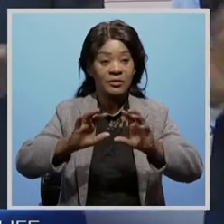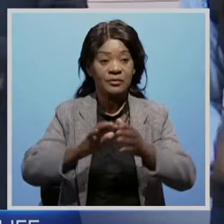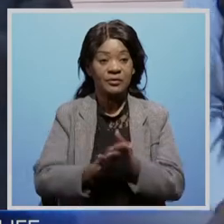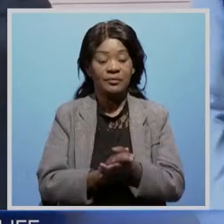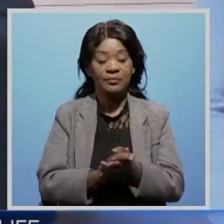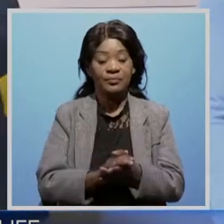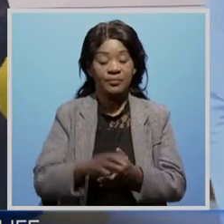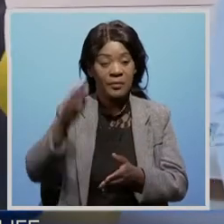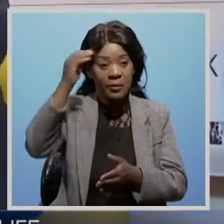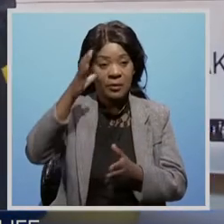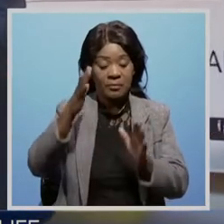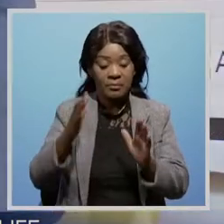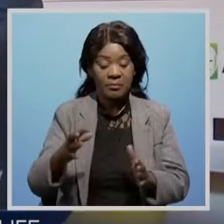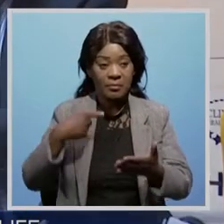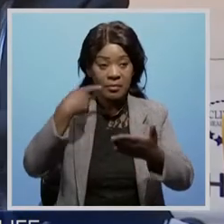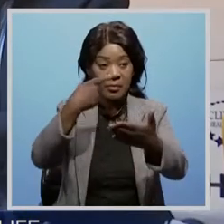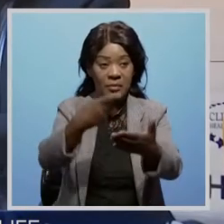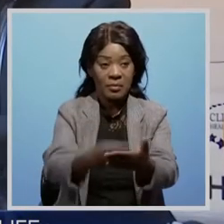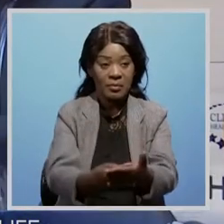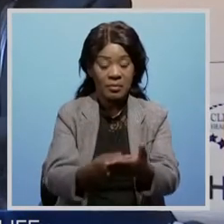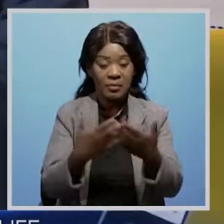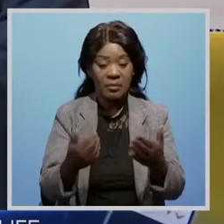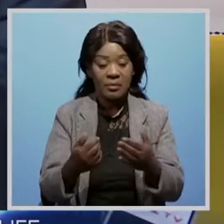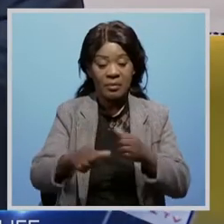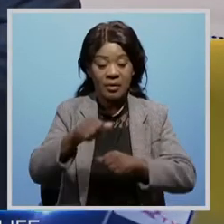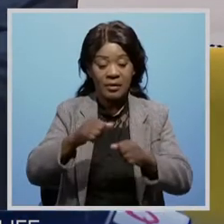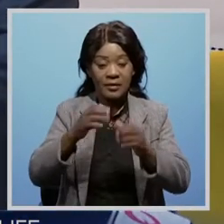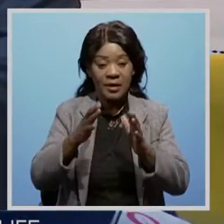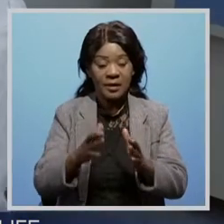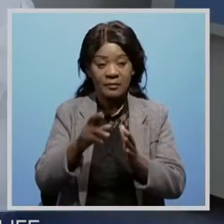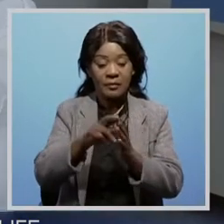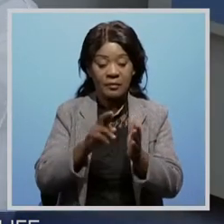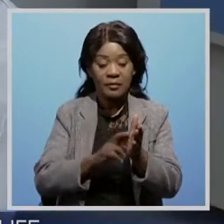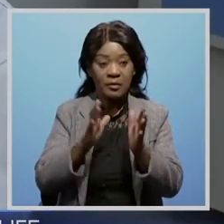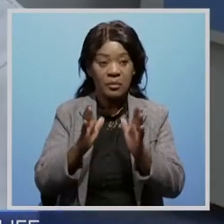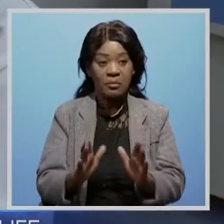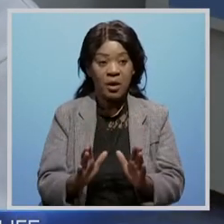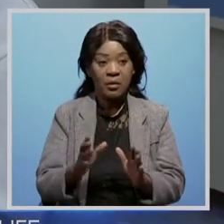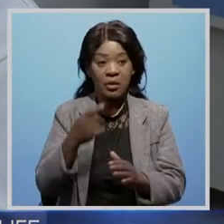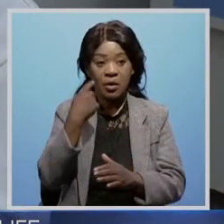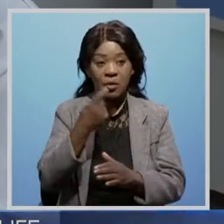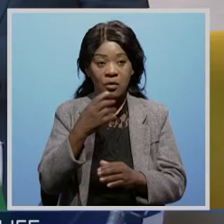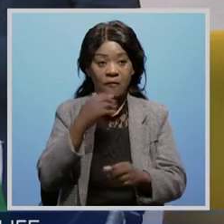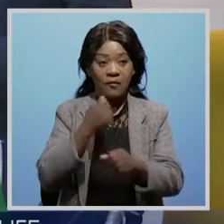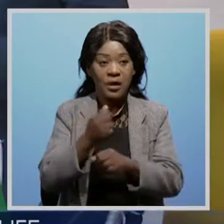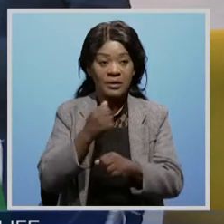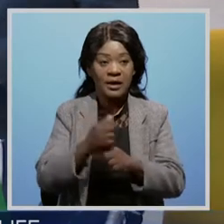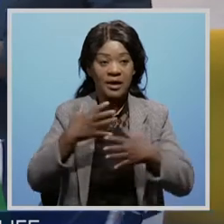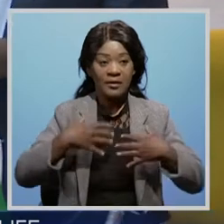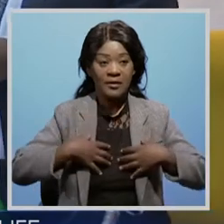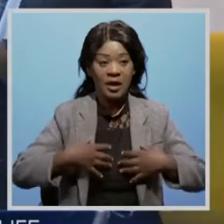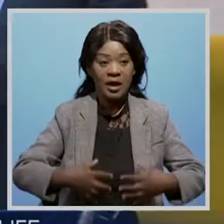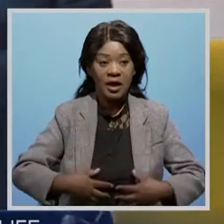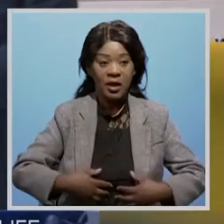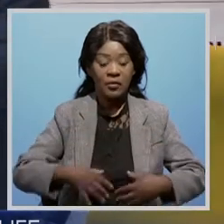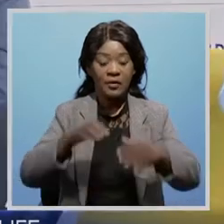The minister presented awards to the researchers, scientists and journalists who continue to play a role in the health sector.